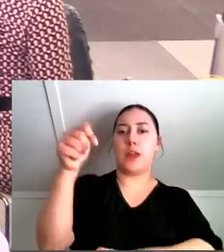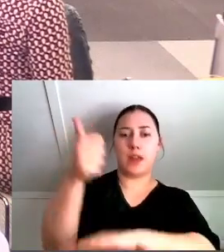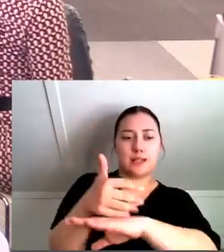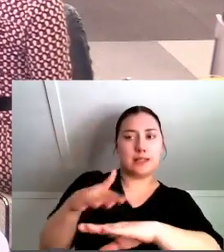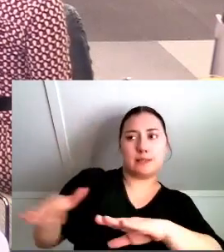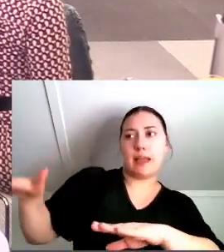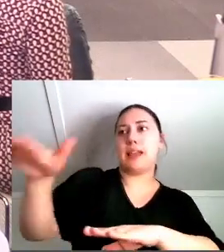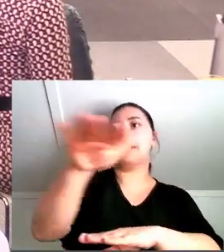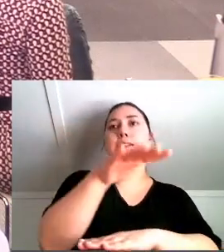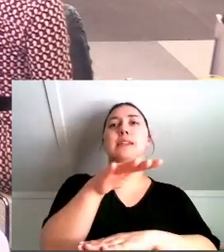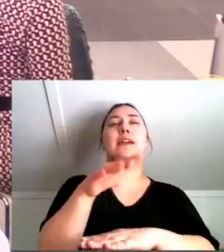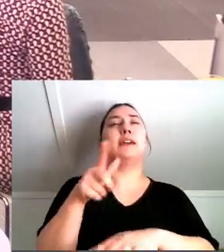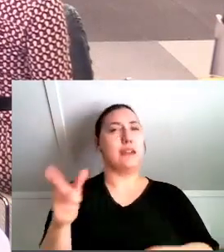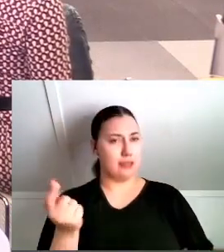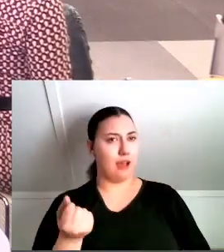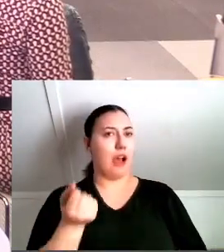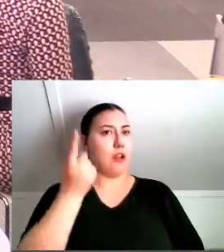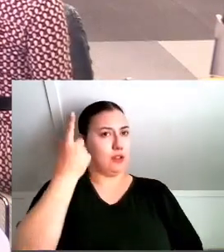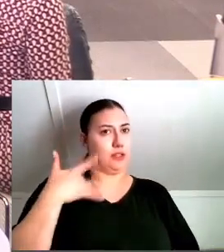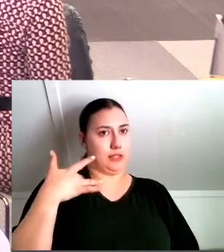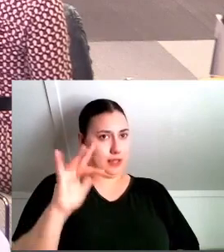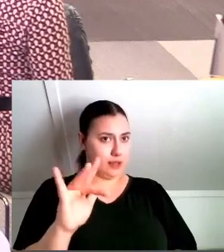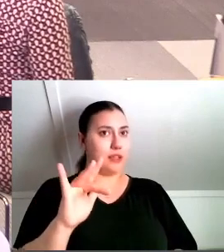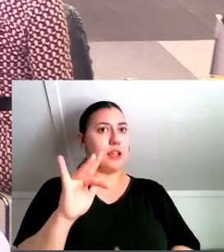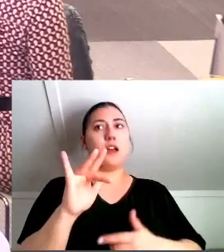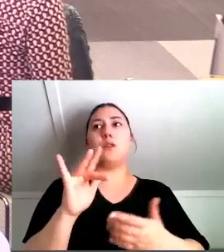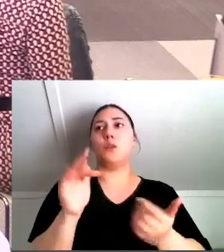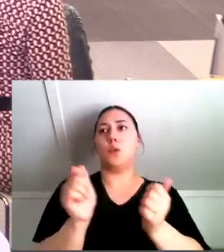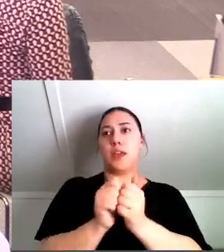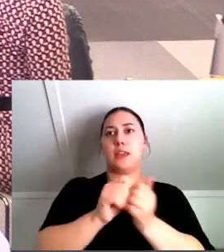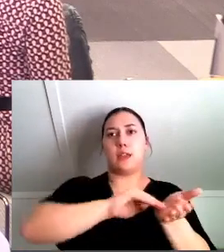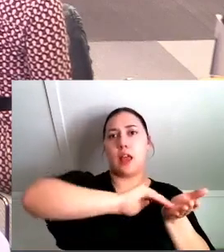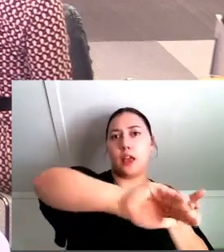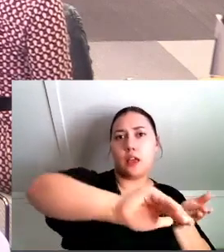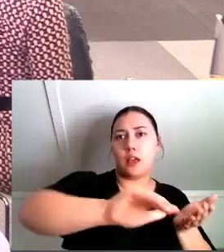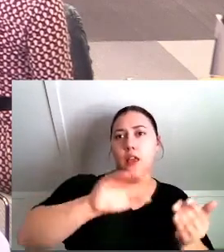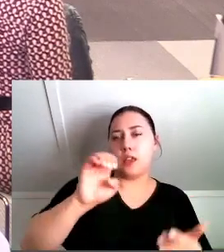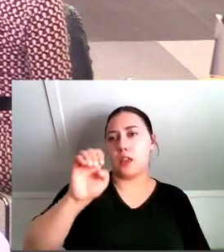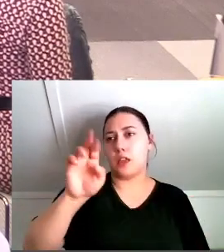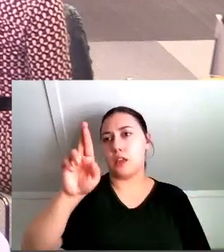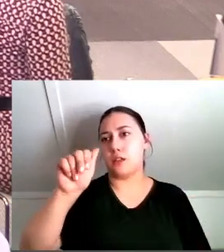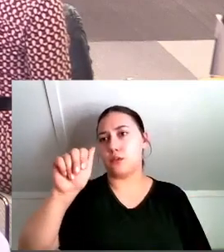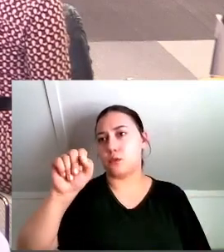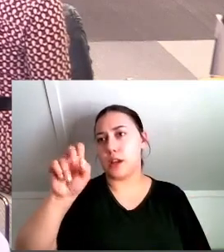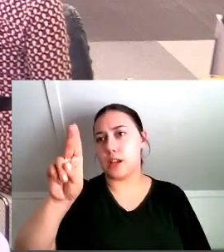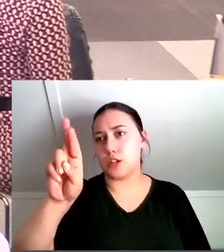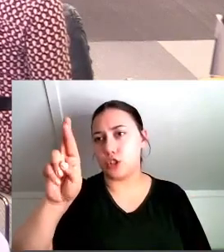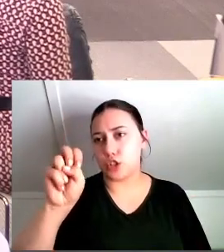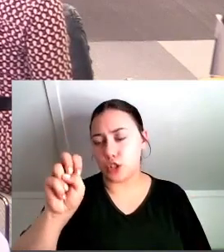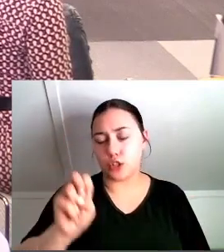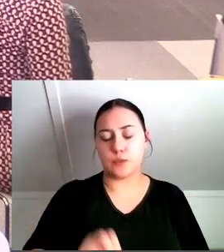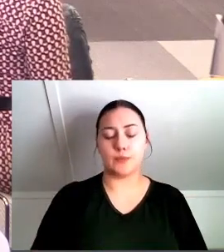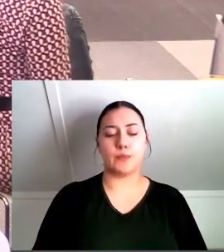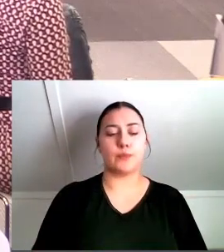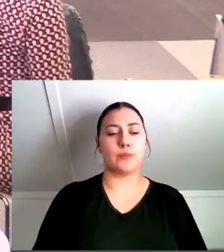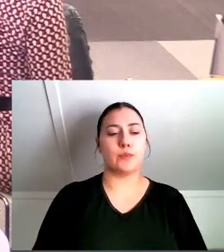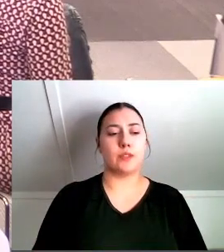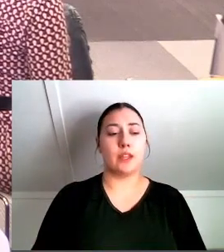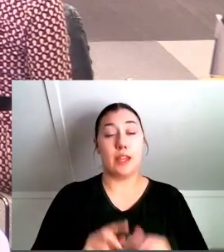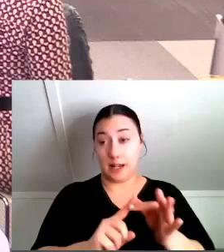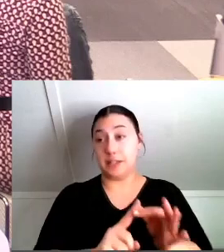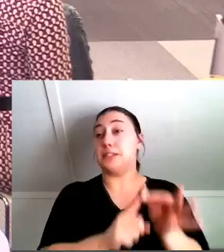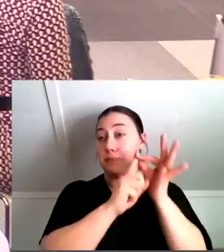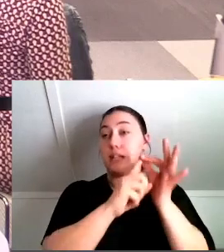the sort of sensitivity around erasure in the archive. And especially at Rollins, I think